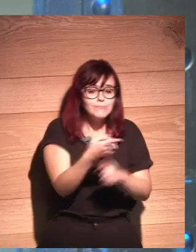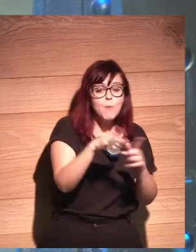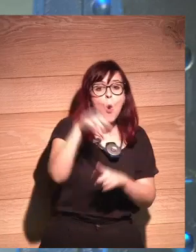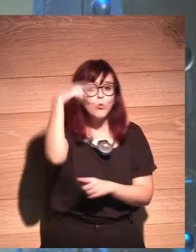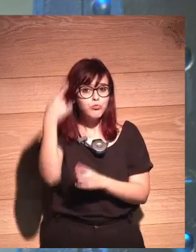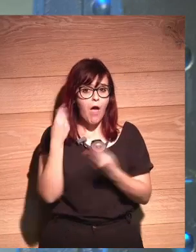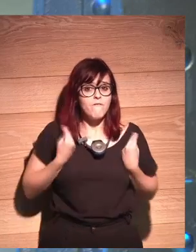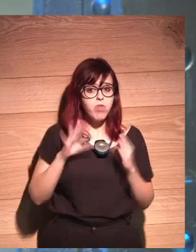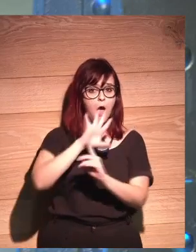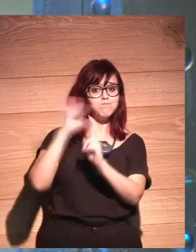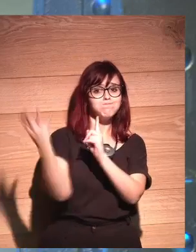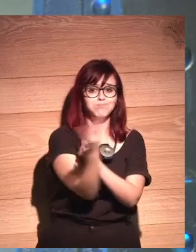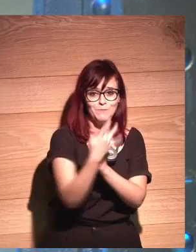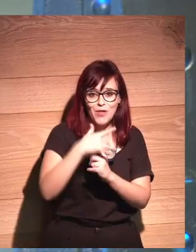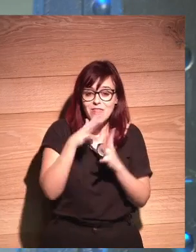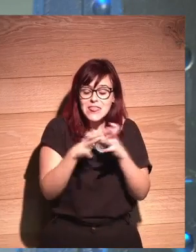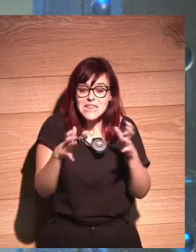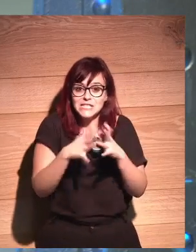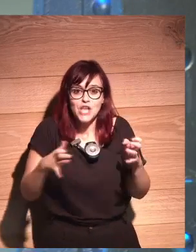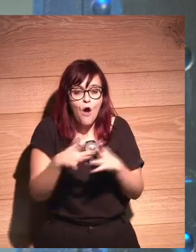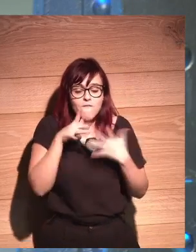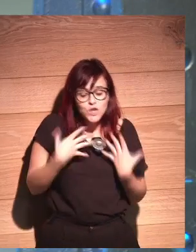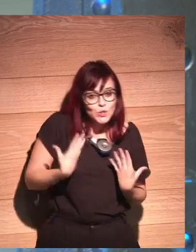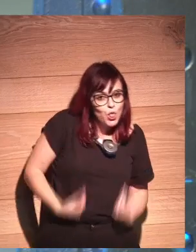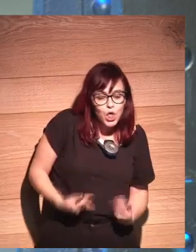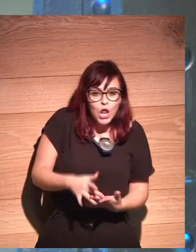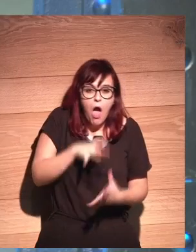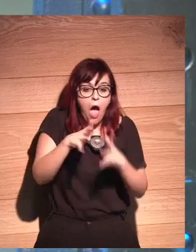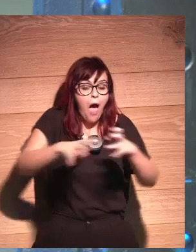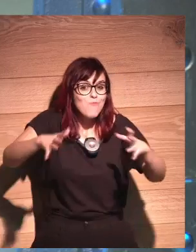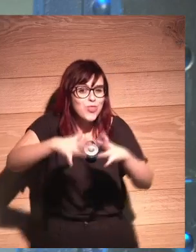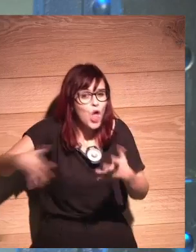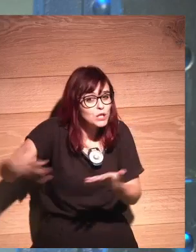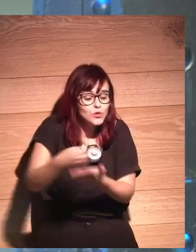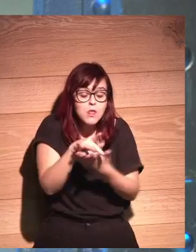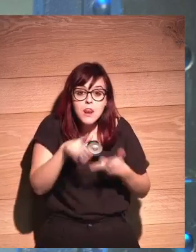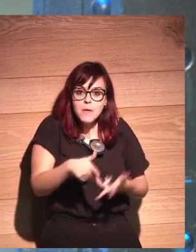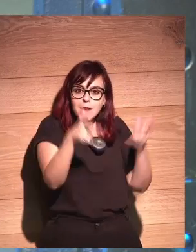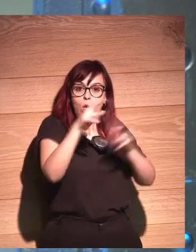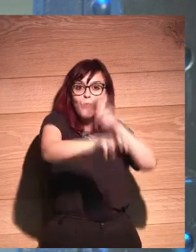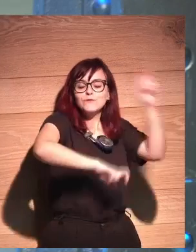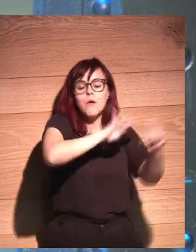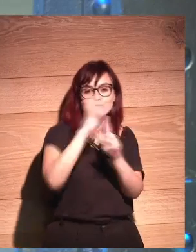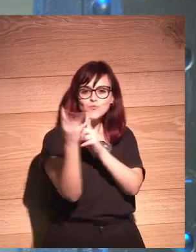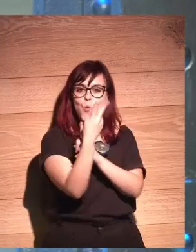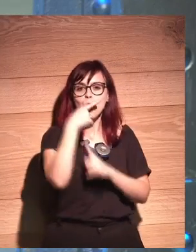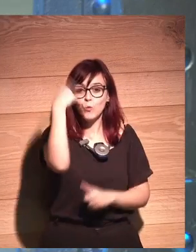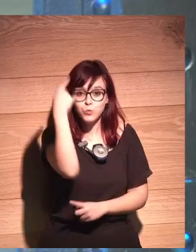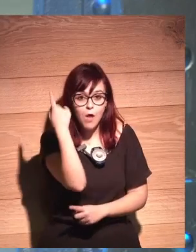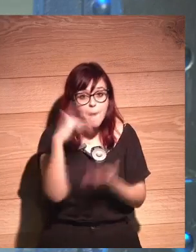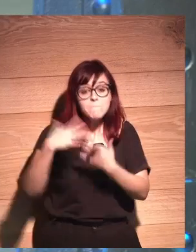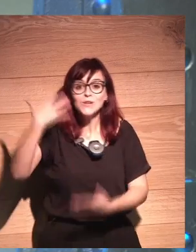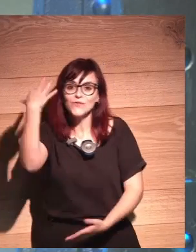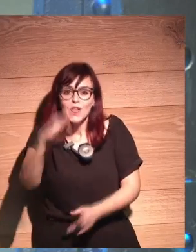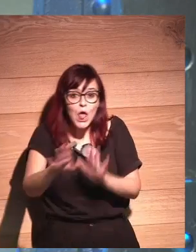philosophers. Culture involves all our lives, our ambitions, our desires, and the freedoms that